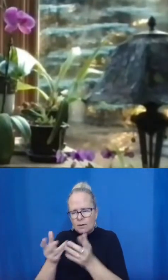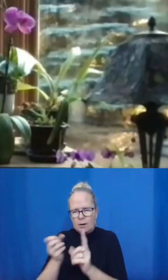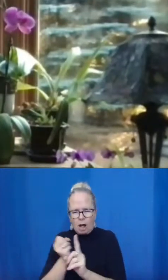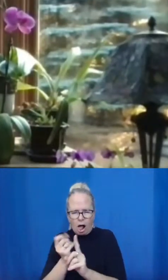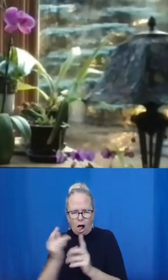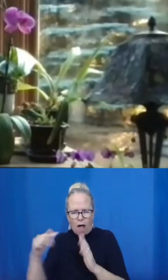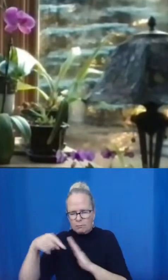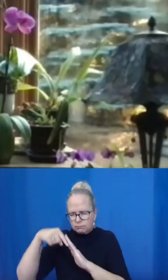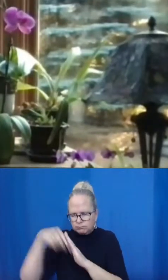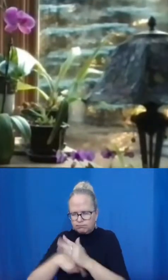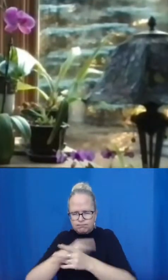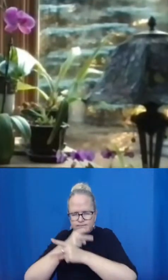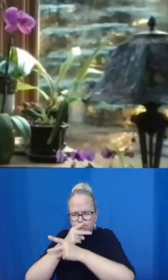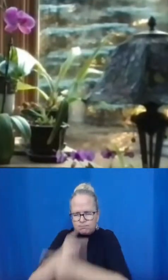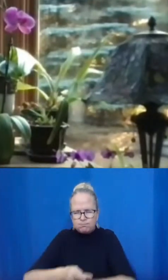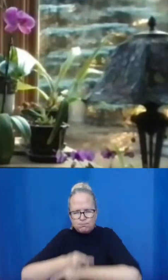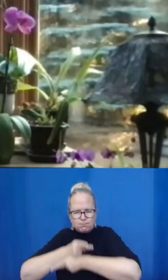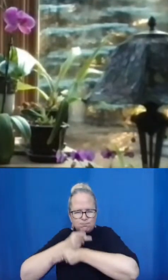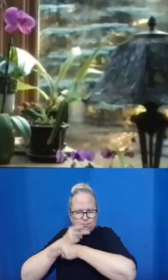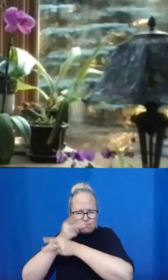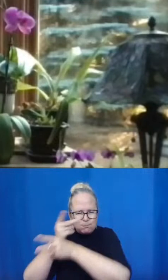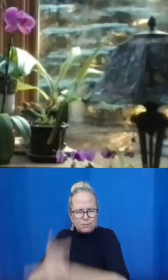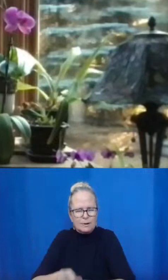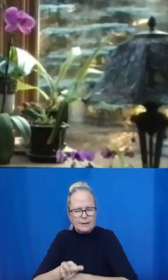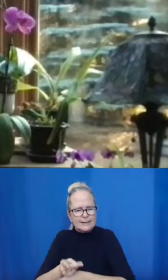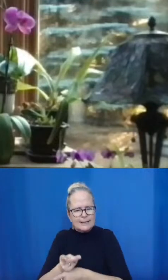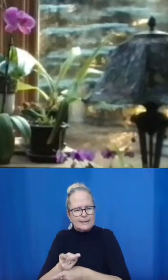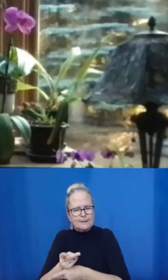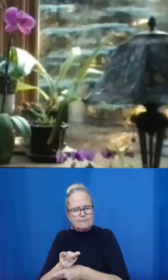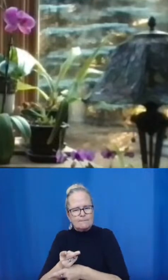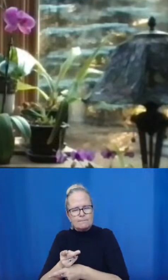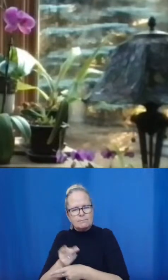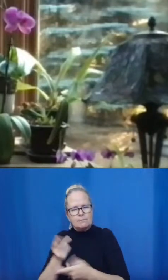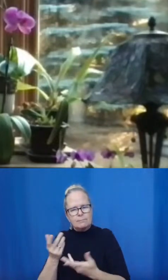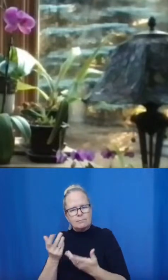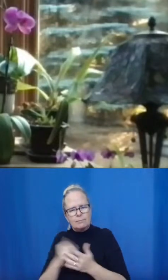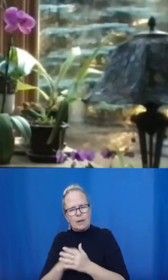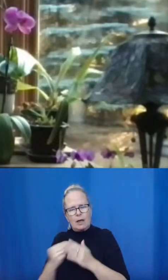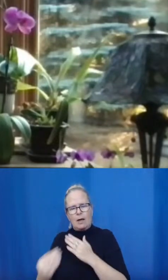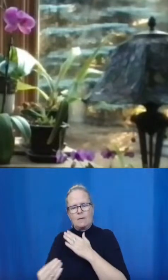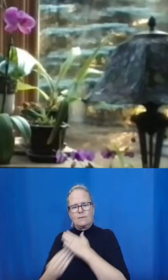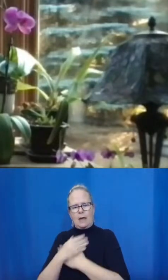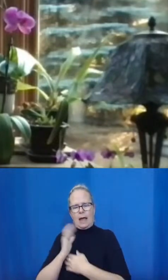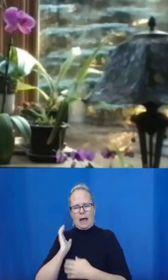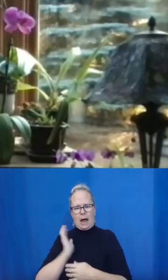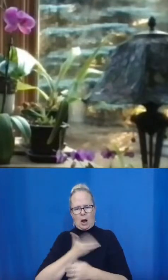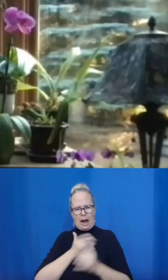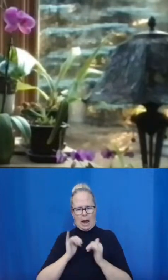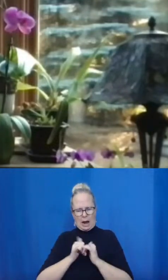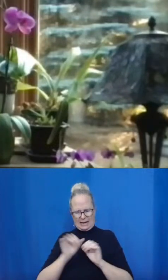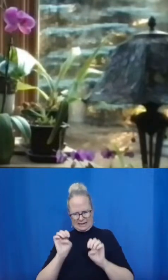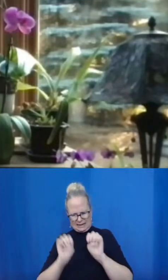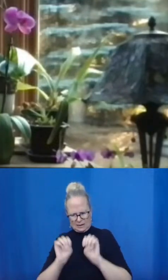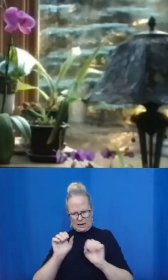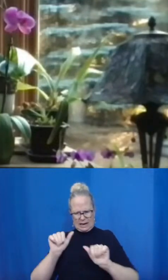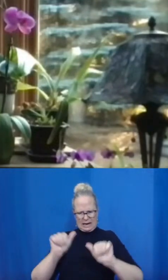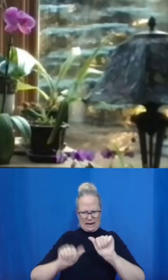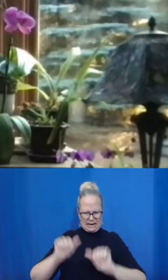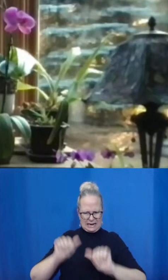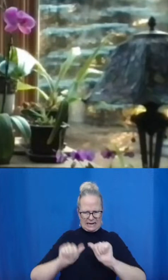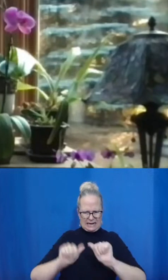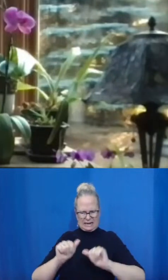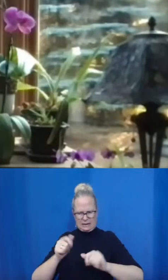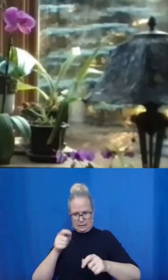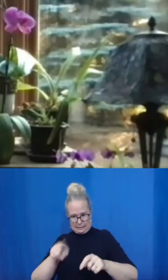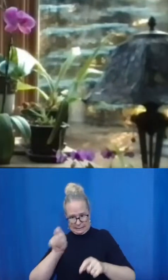care beds, which means that transplants may not be able to even happen. And these intensive